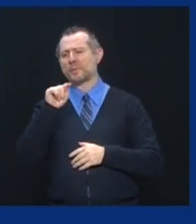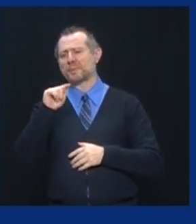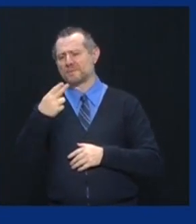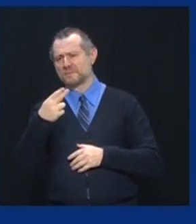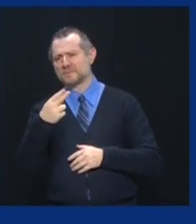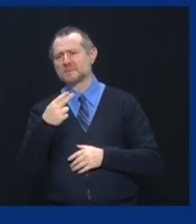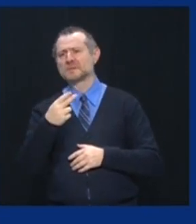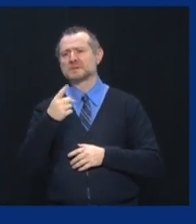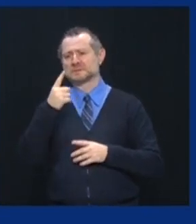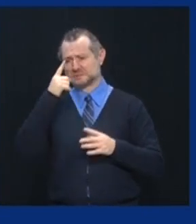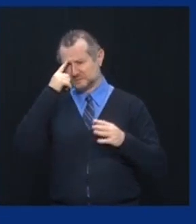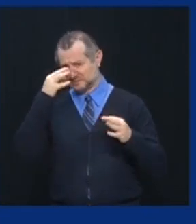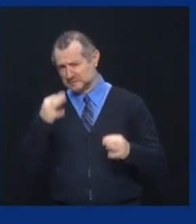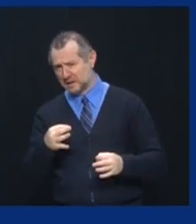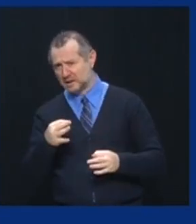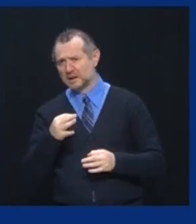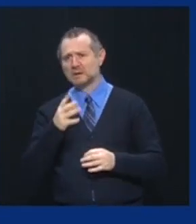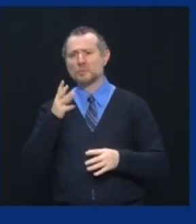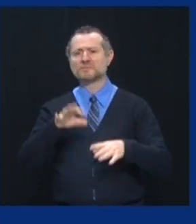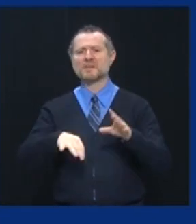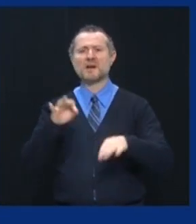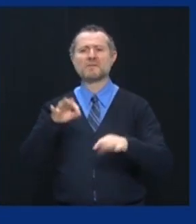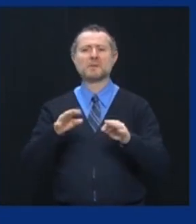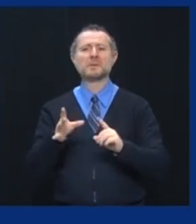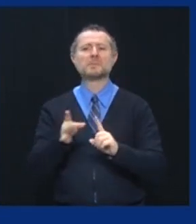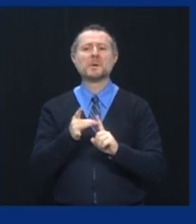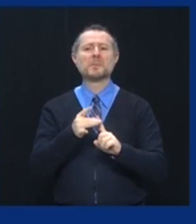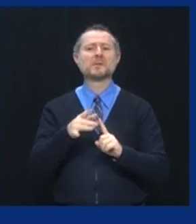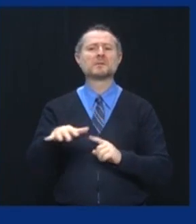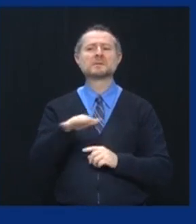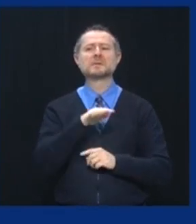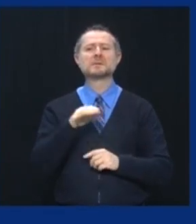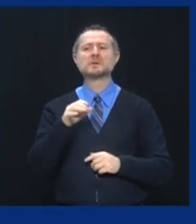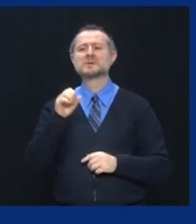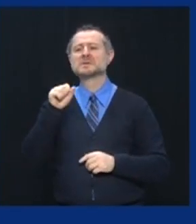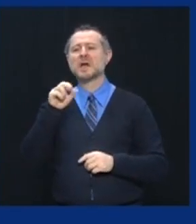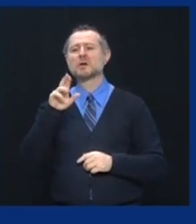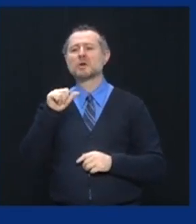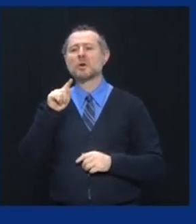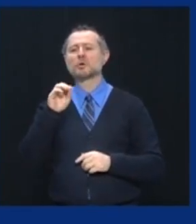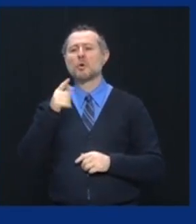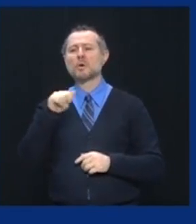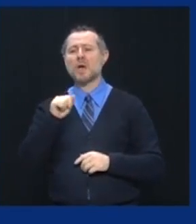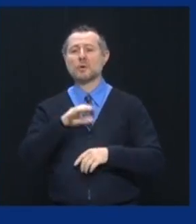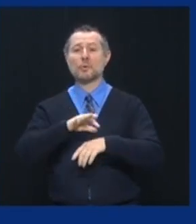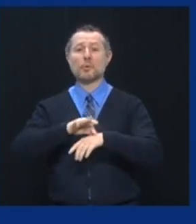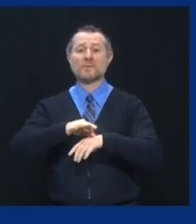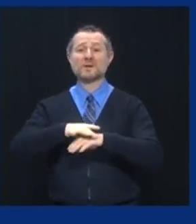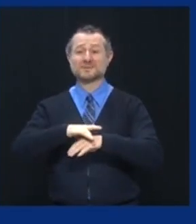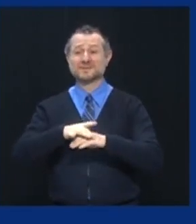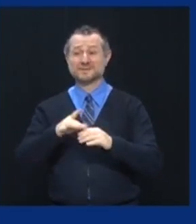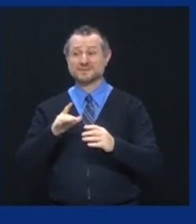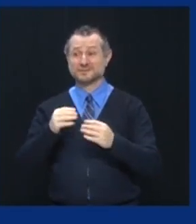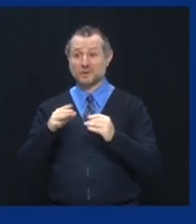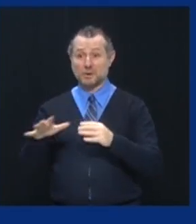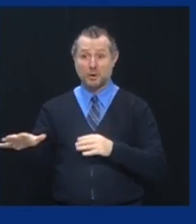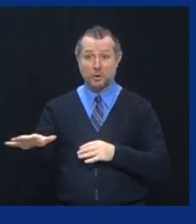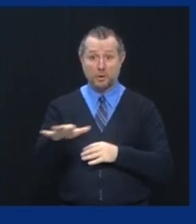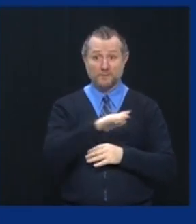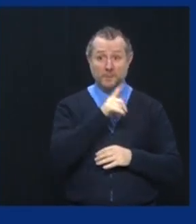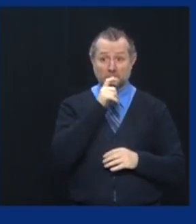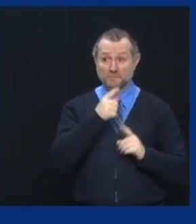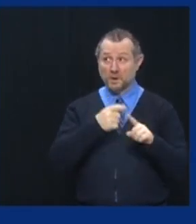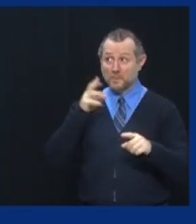found at the jewelry store in Saratoga are in fact a result of the UK strain. And I'm also curious if the State Department of